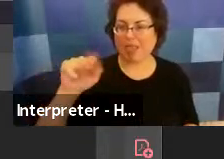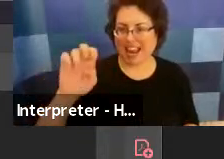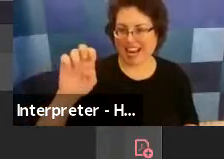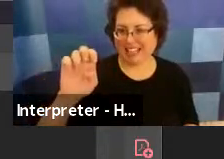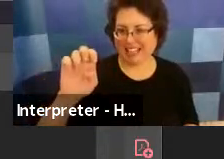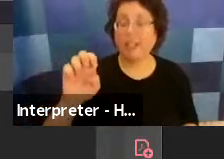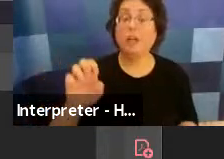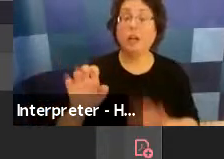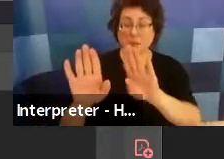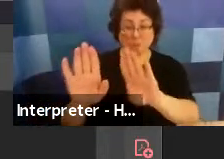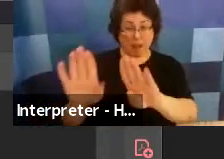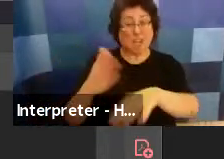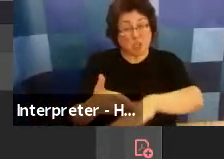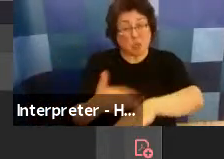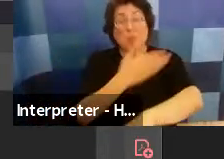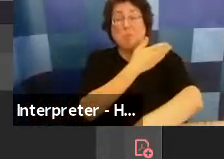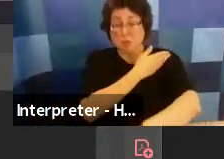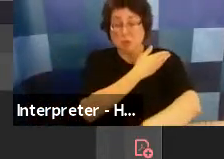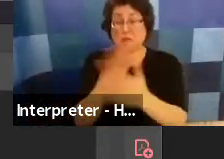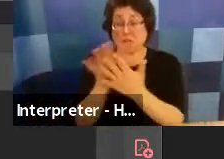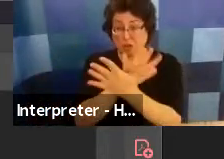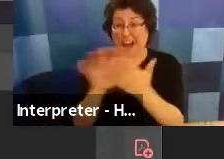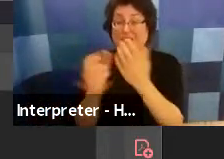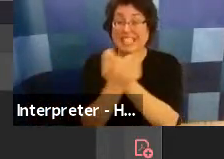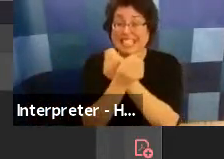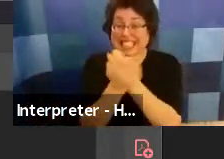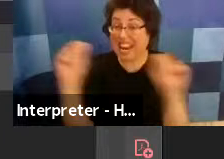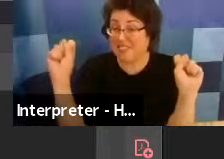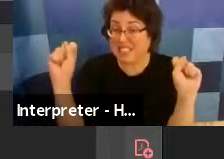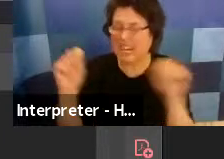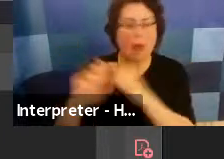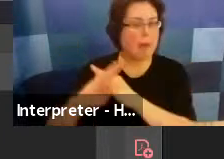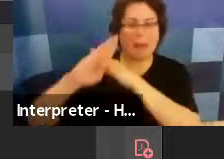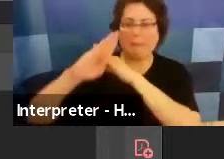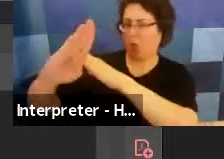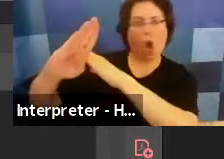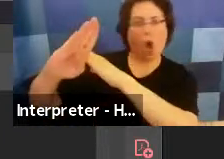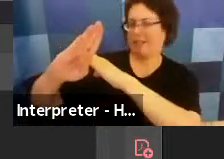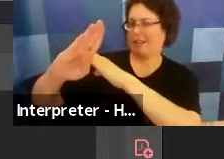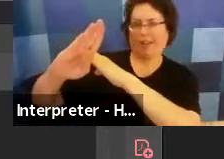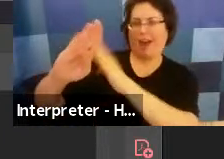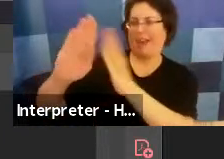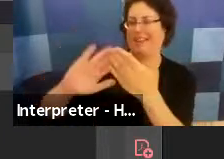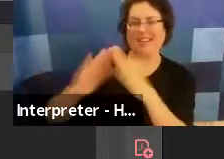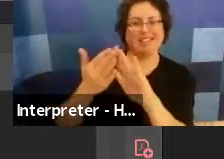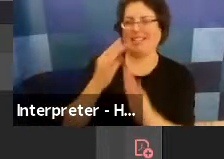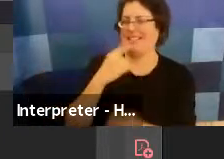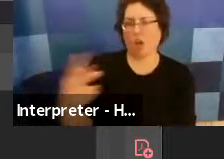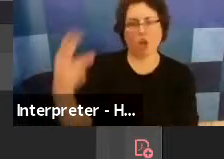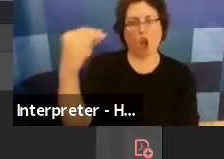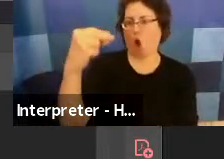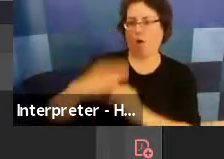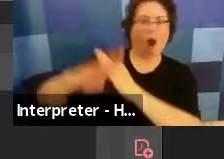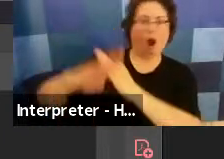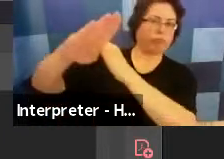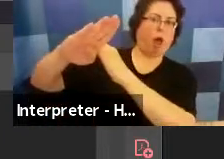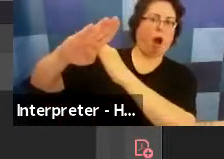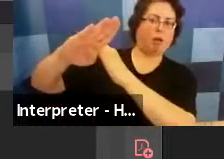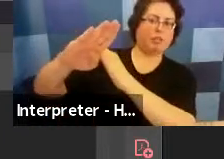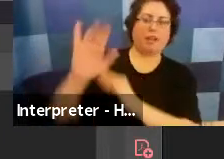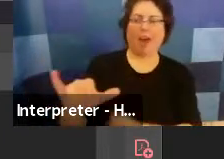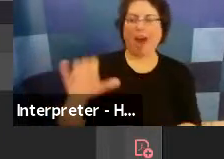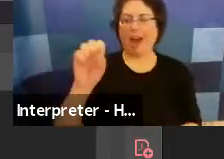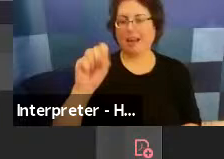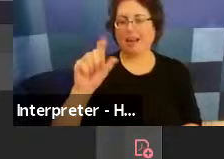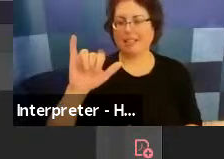slow traffic speeds, the city had previously blocked off these areas, the slip lanes for use,